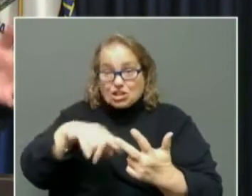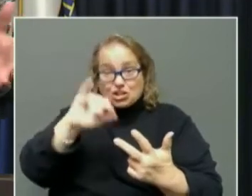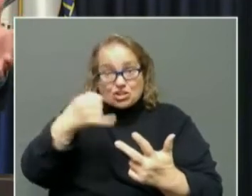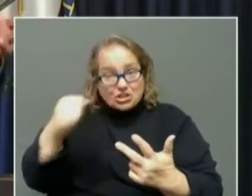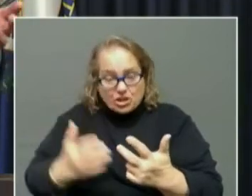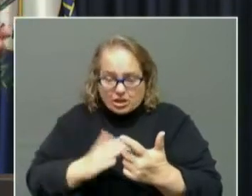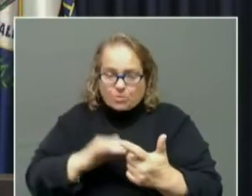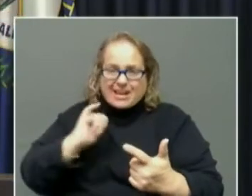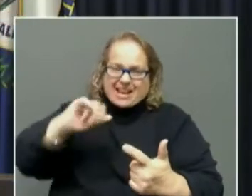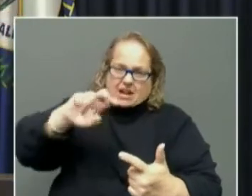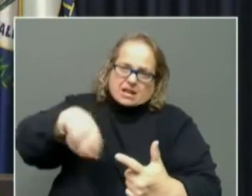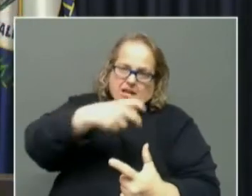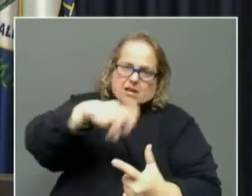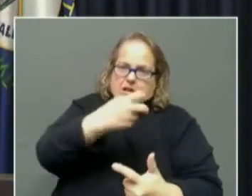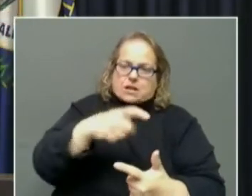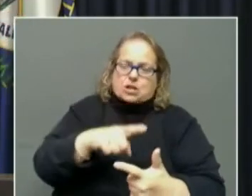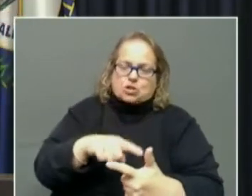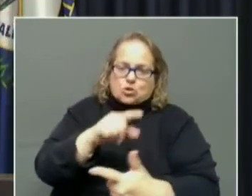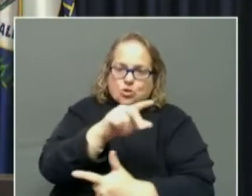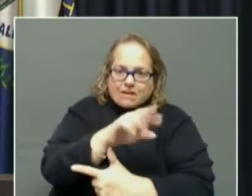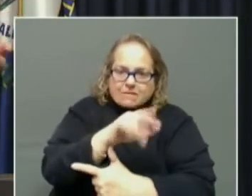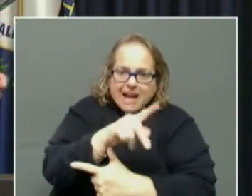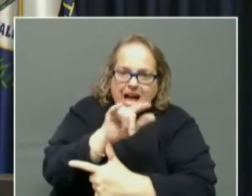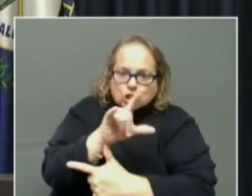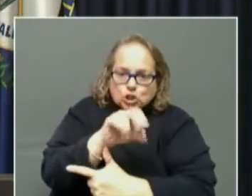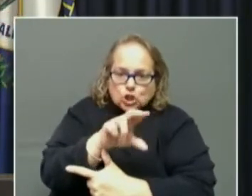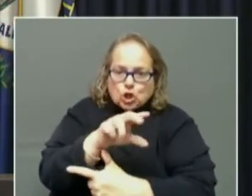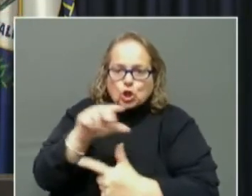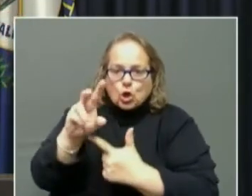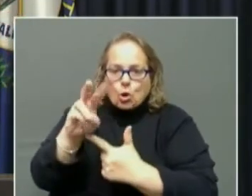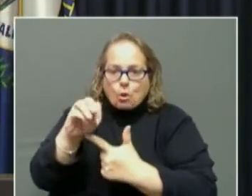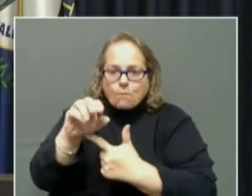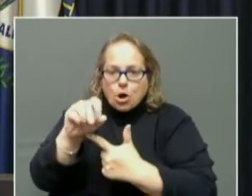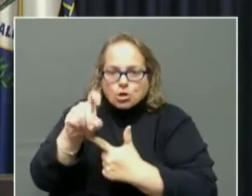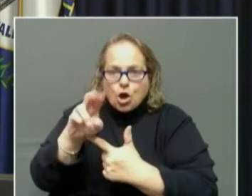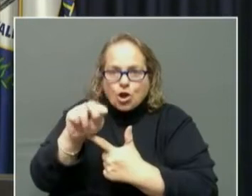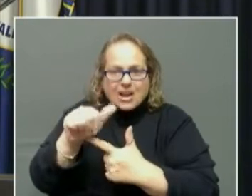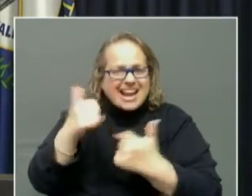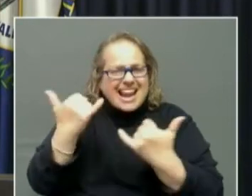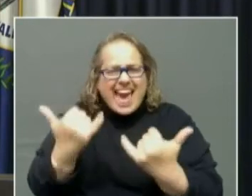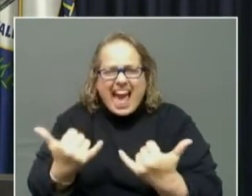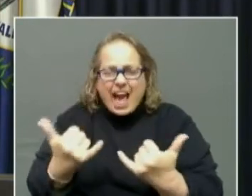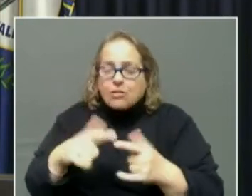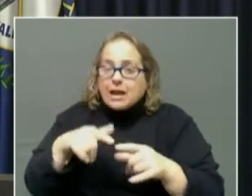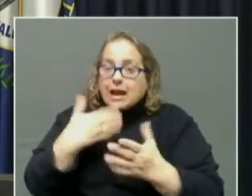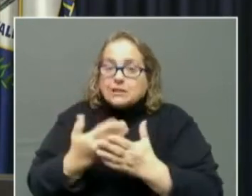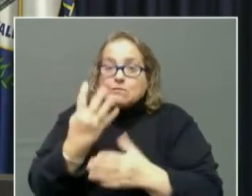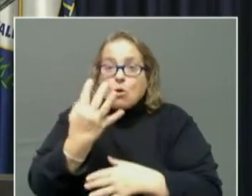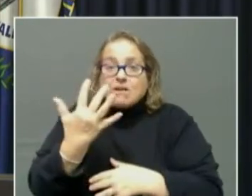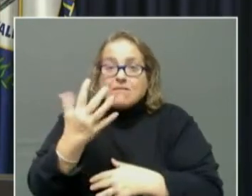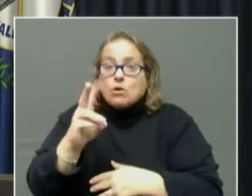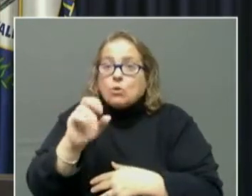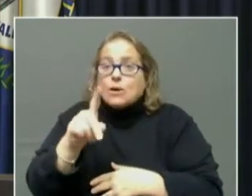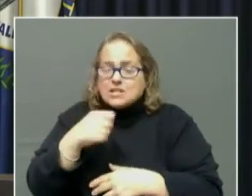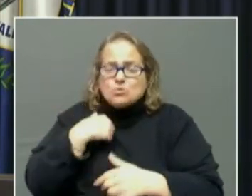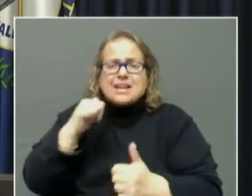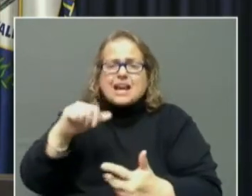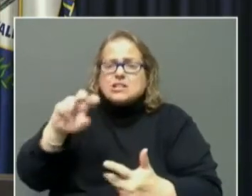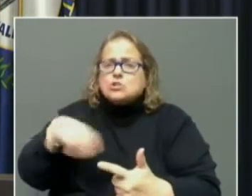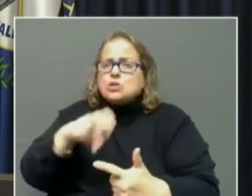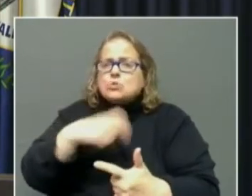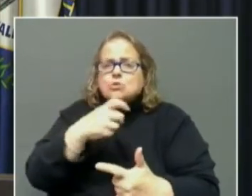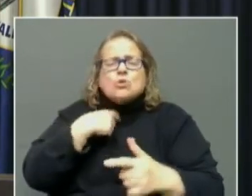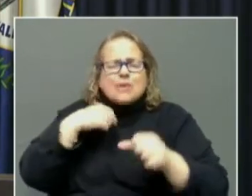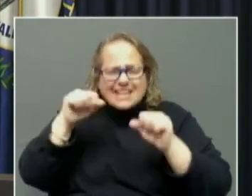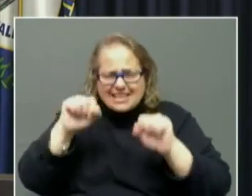get everybody who wants it the Pfizer Moderna vaccine in the next 4 to 5 weeks. That's the way it works in the supply we